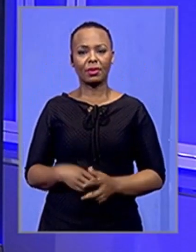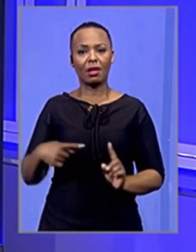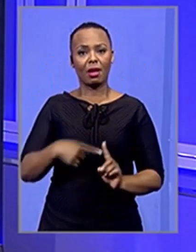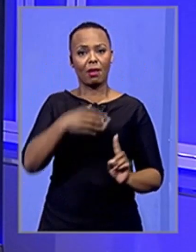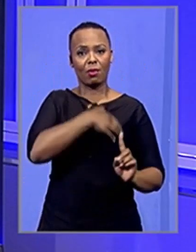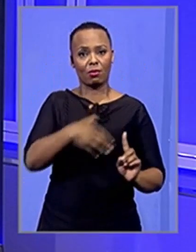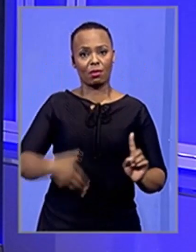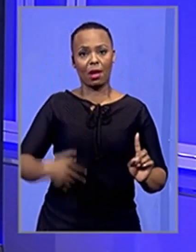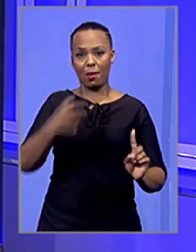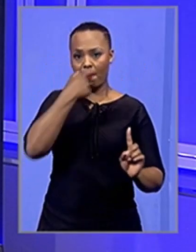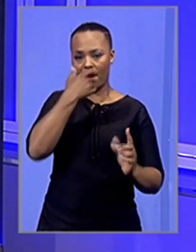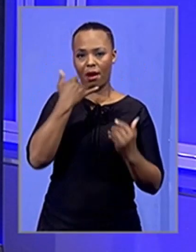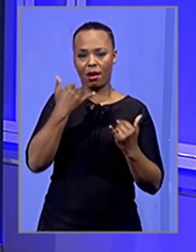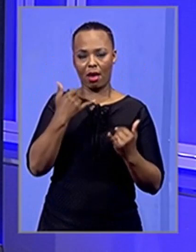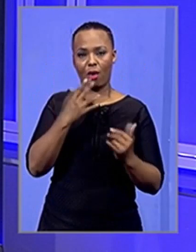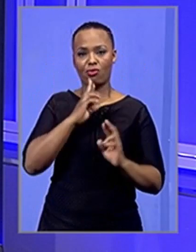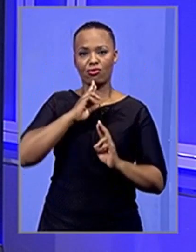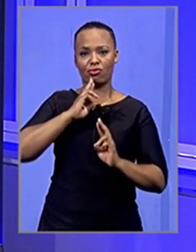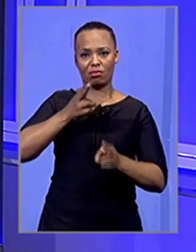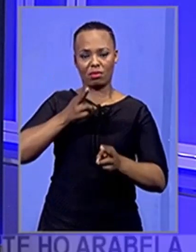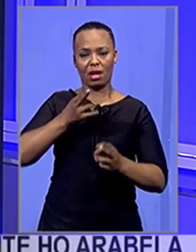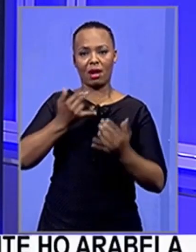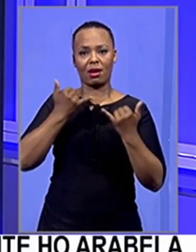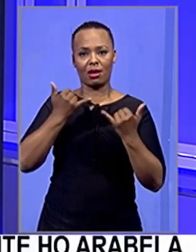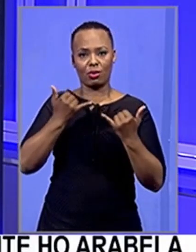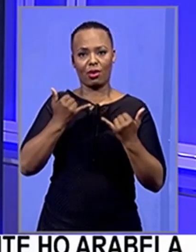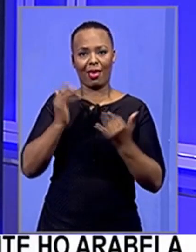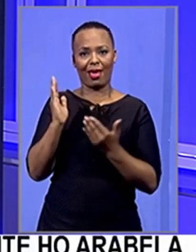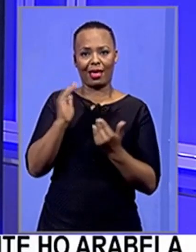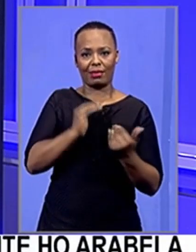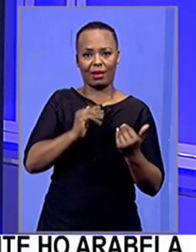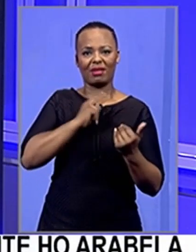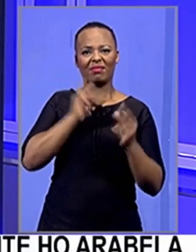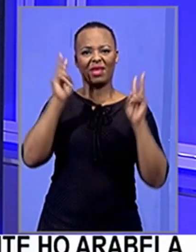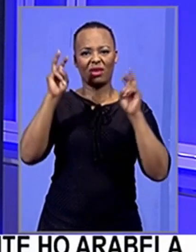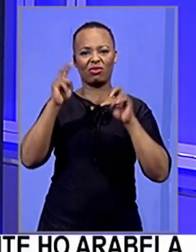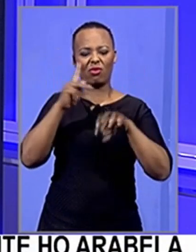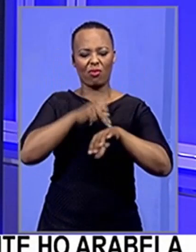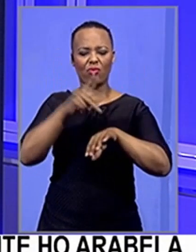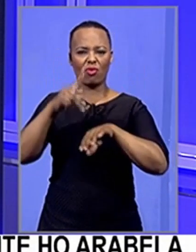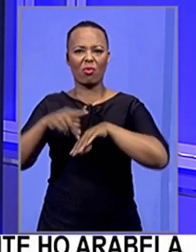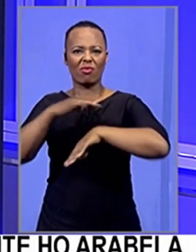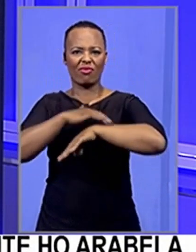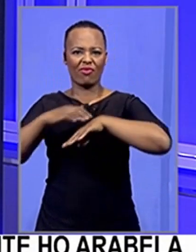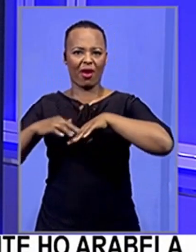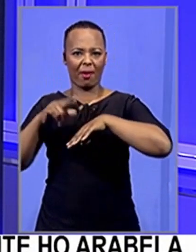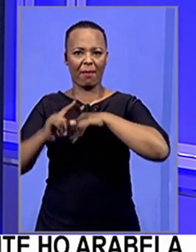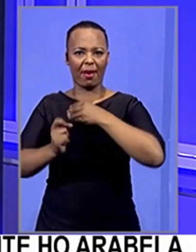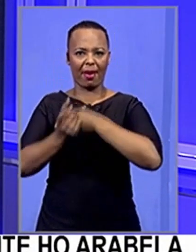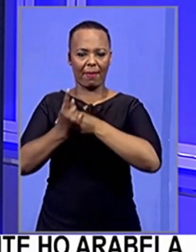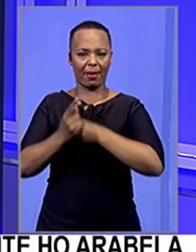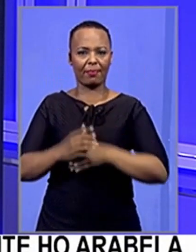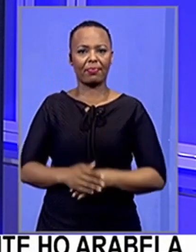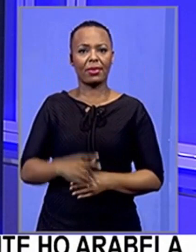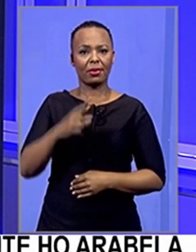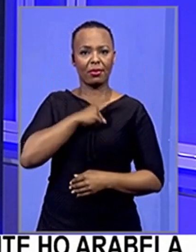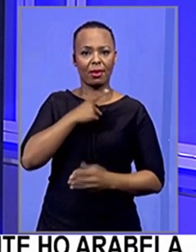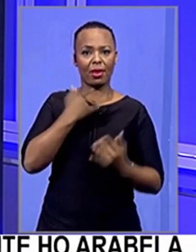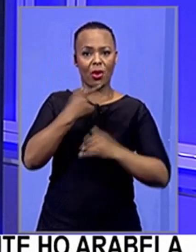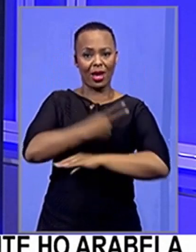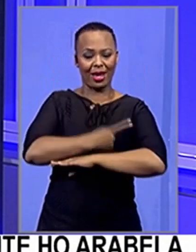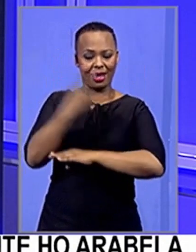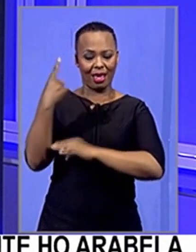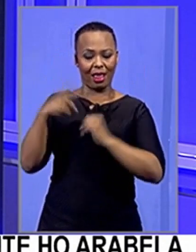Mopresidente Cyril Ramaphosa o lebeletse fana ka karabo ka jeno malwana le diphuputso tsa mefatekolo pharelong ya phalaphala jalo ka ha ile letsatsi